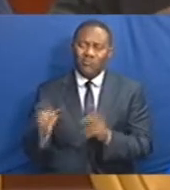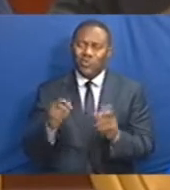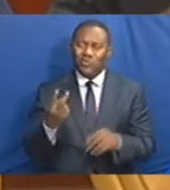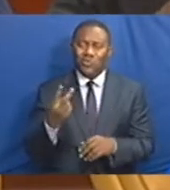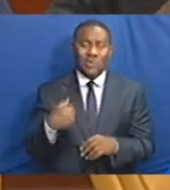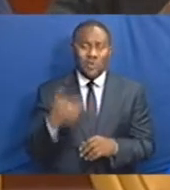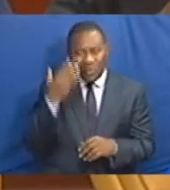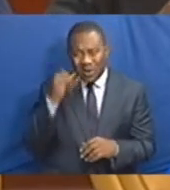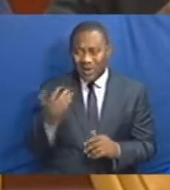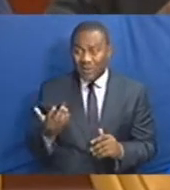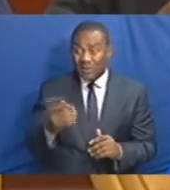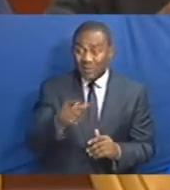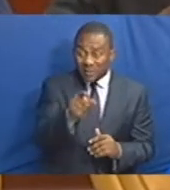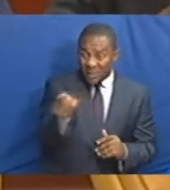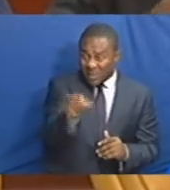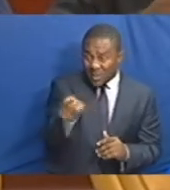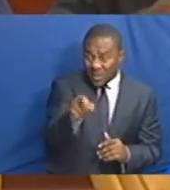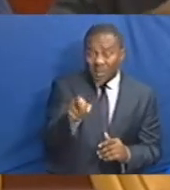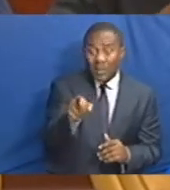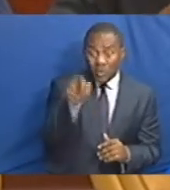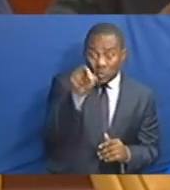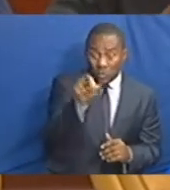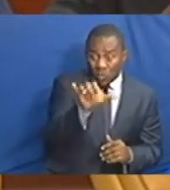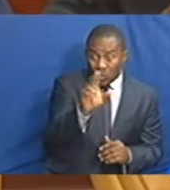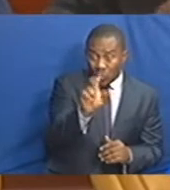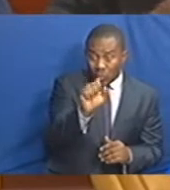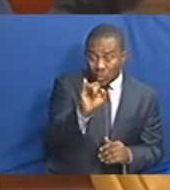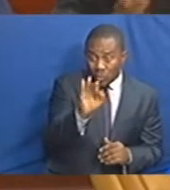Honorable Yusuf was singing the praise of this budget before